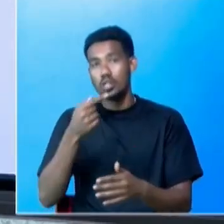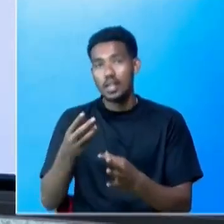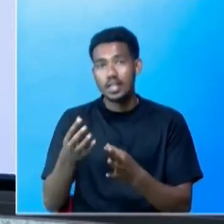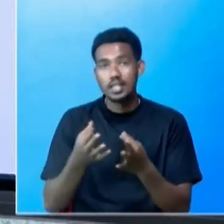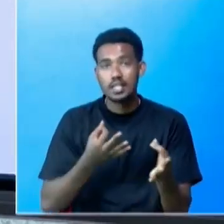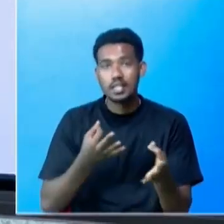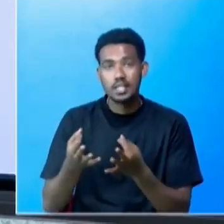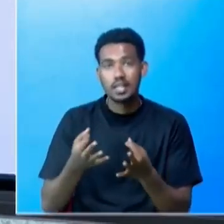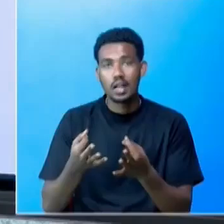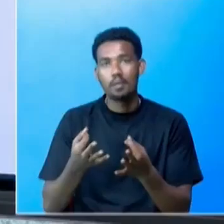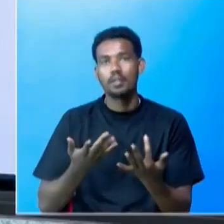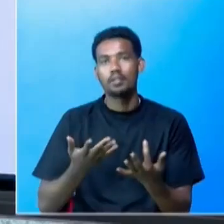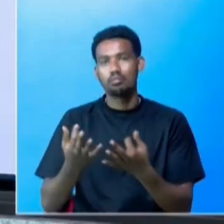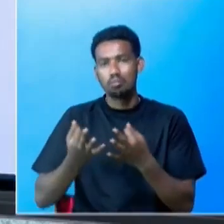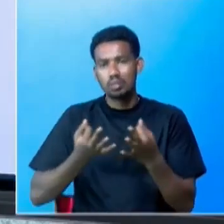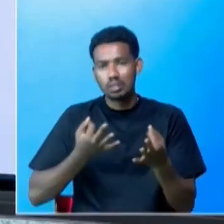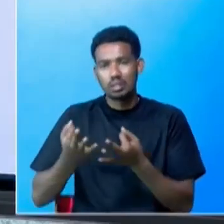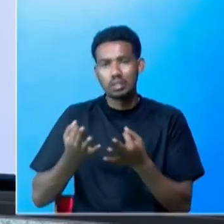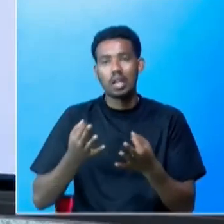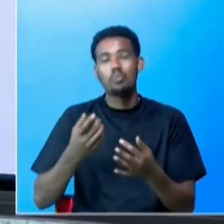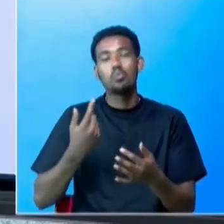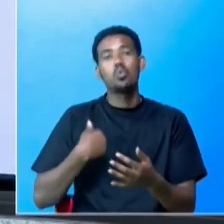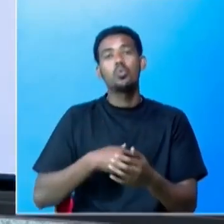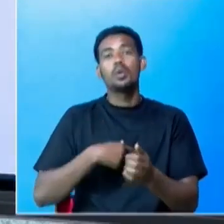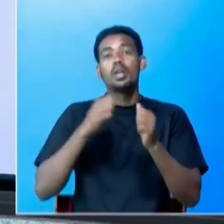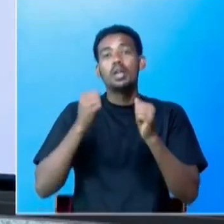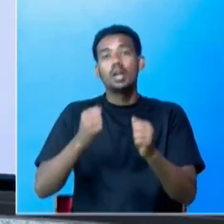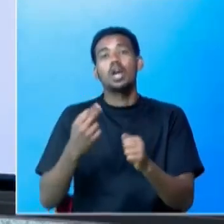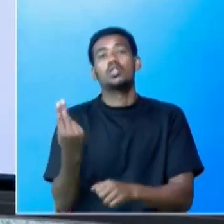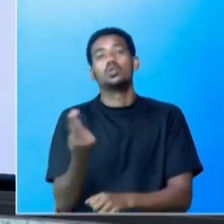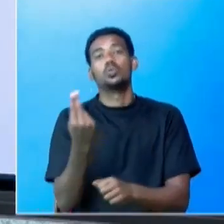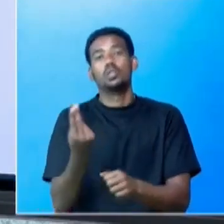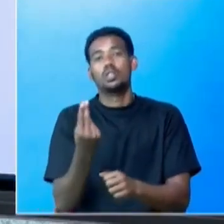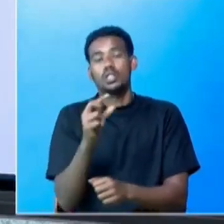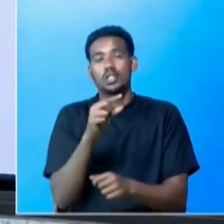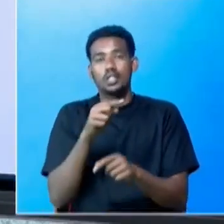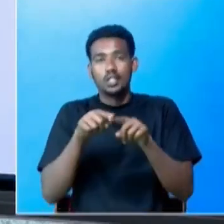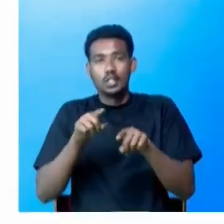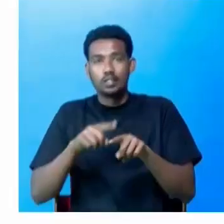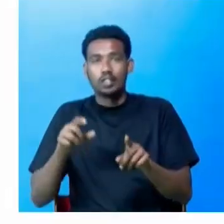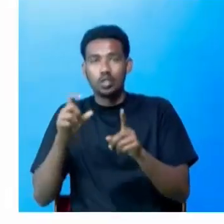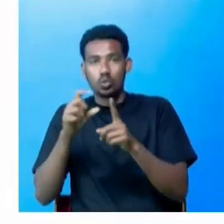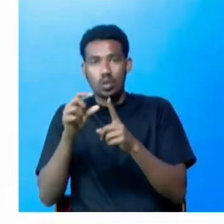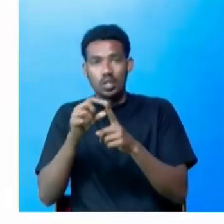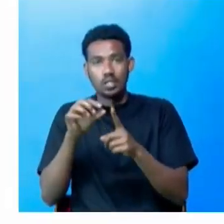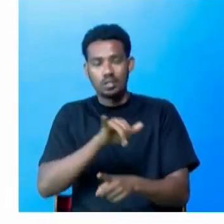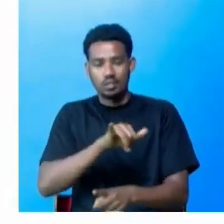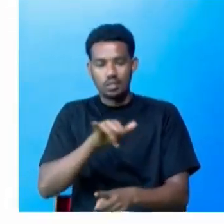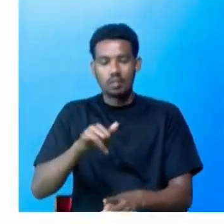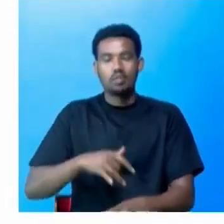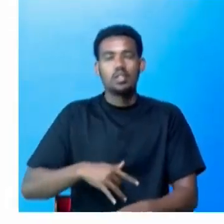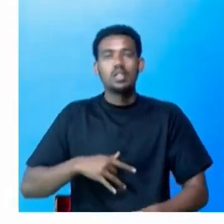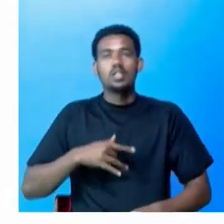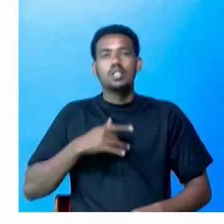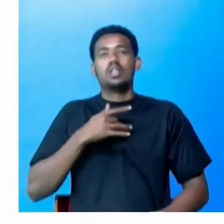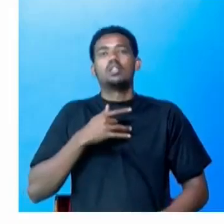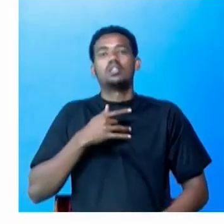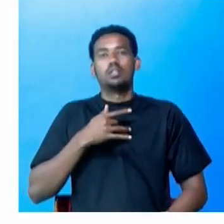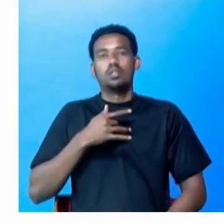is describe, we can use some different words like sense of organ, like